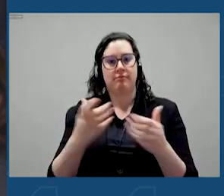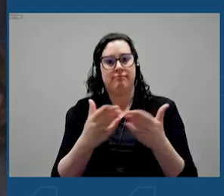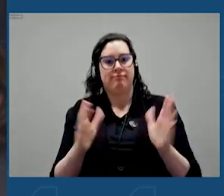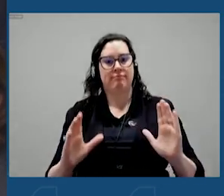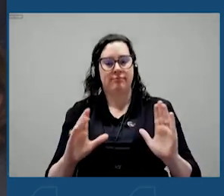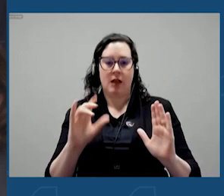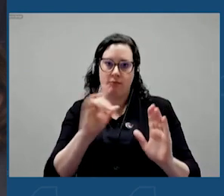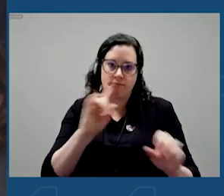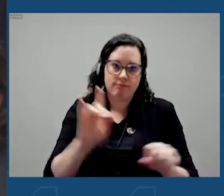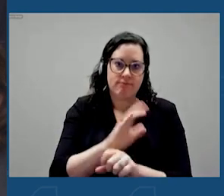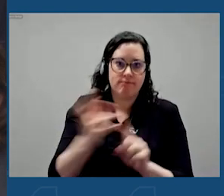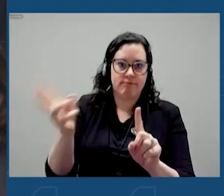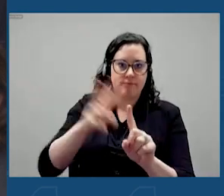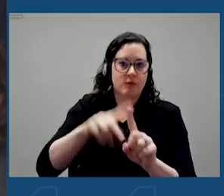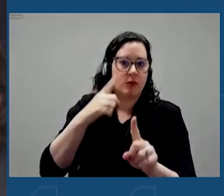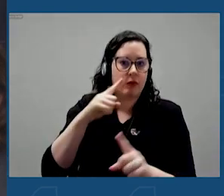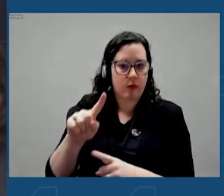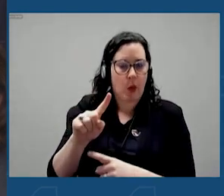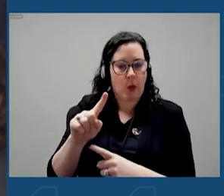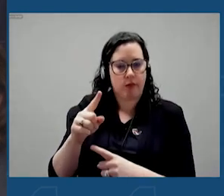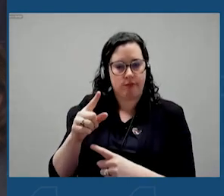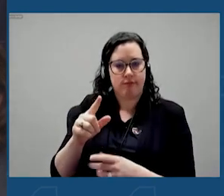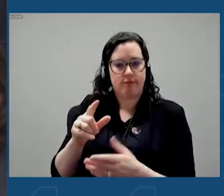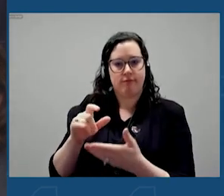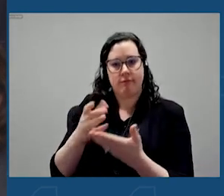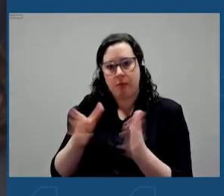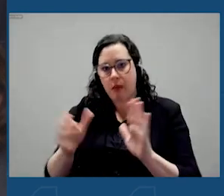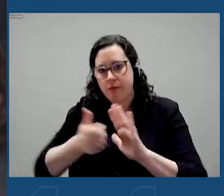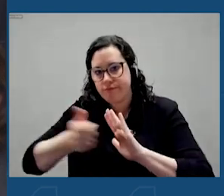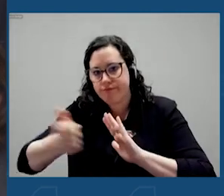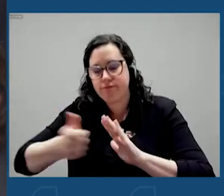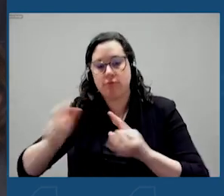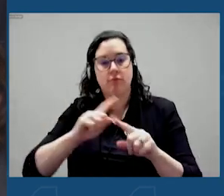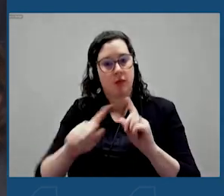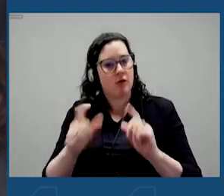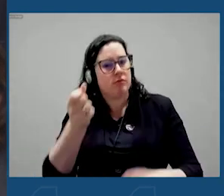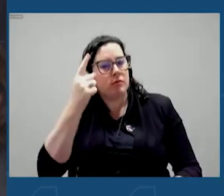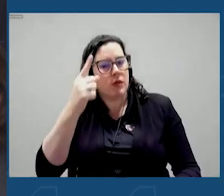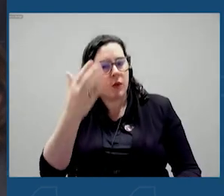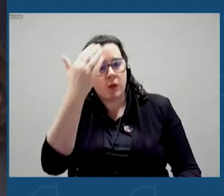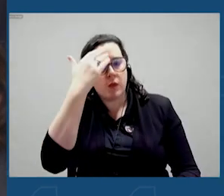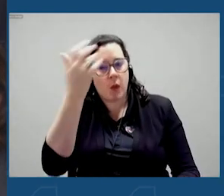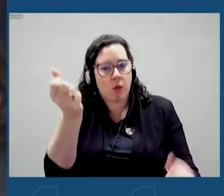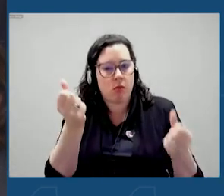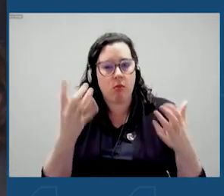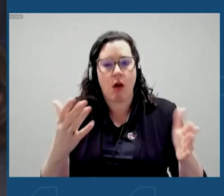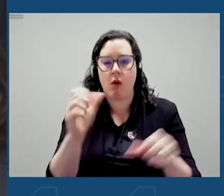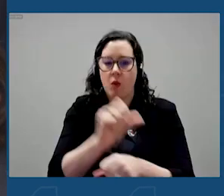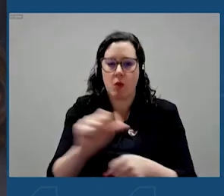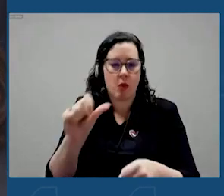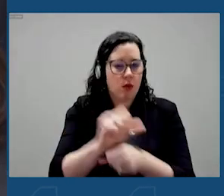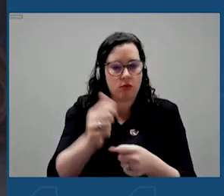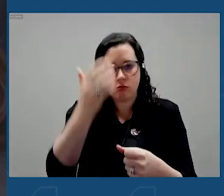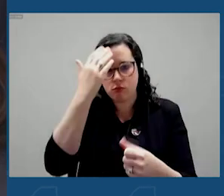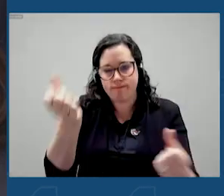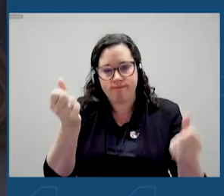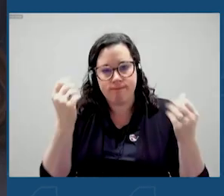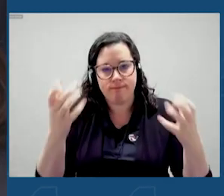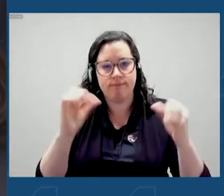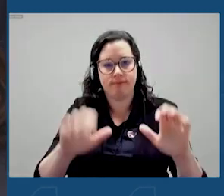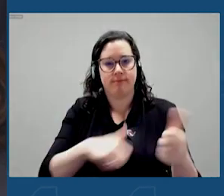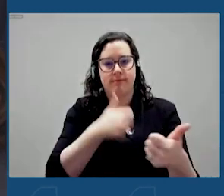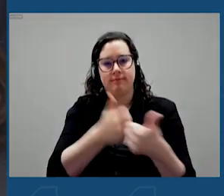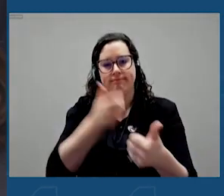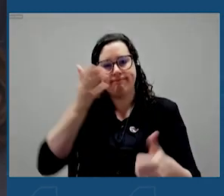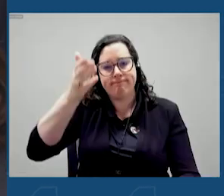system. And although we recognize that we still have a lot of work to do and that there are going to be many challenges ahead of us, we are extremely